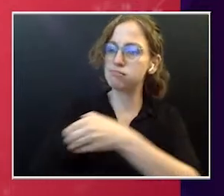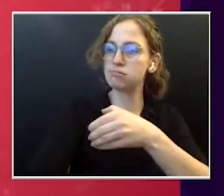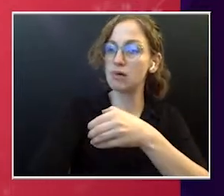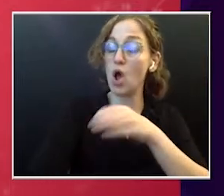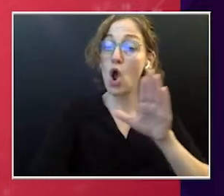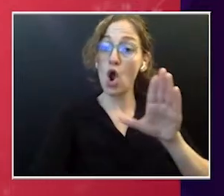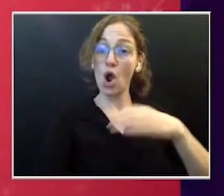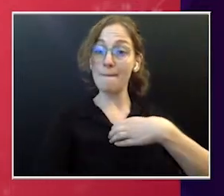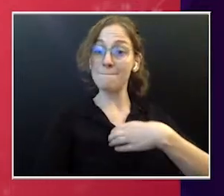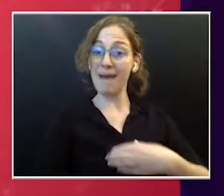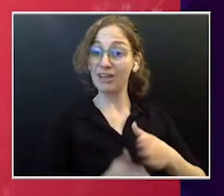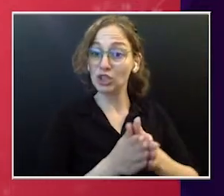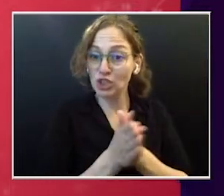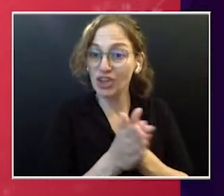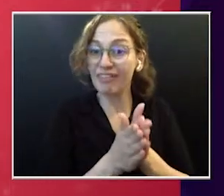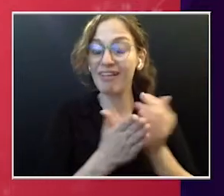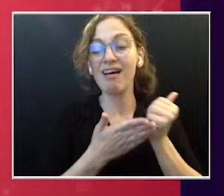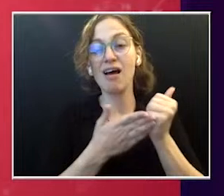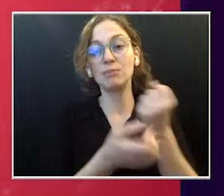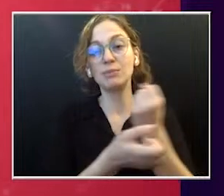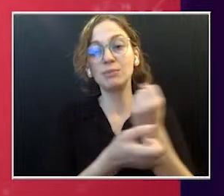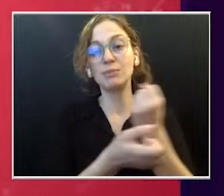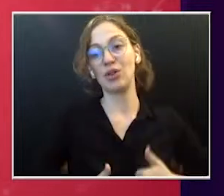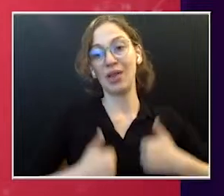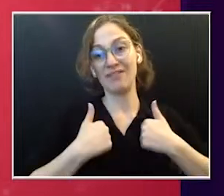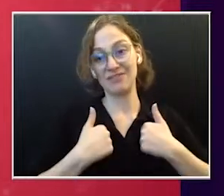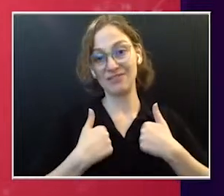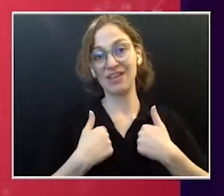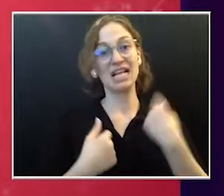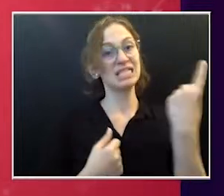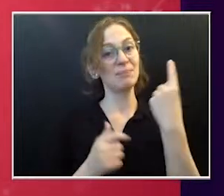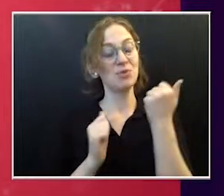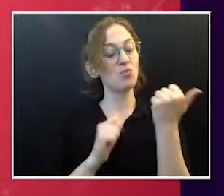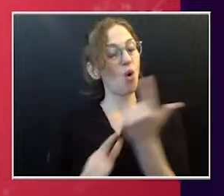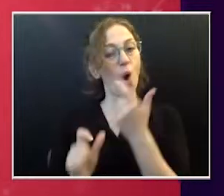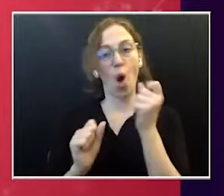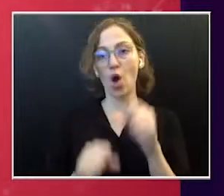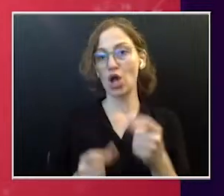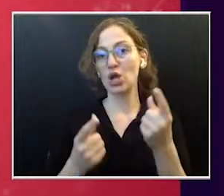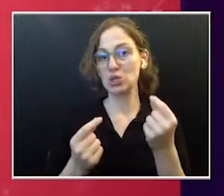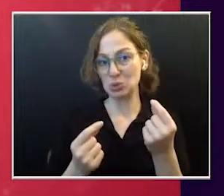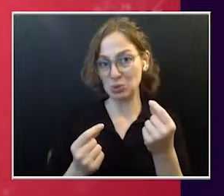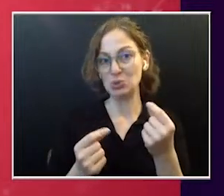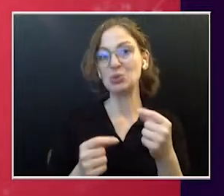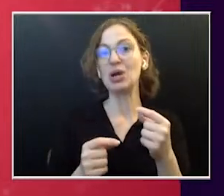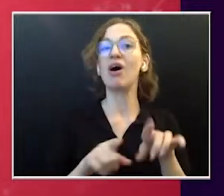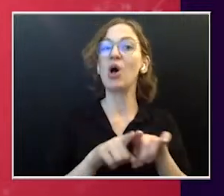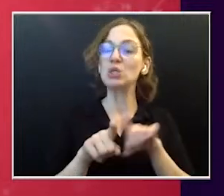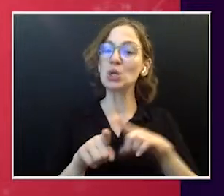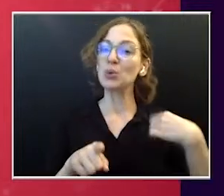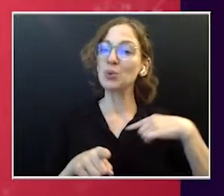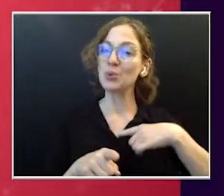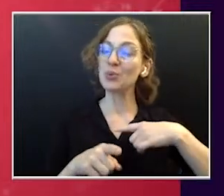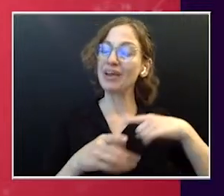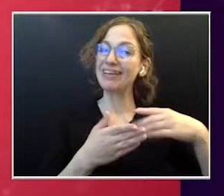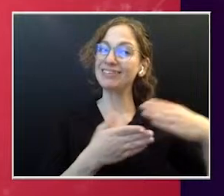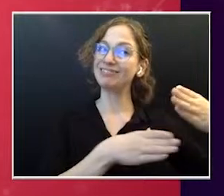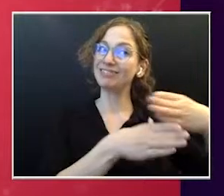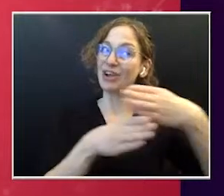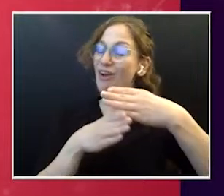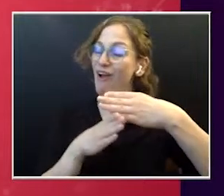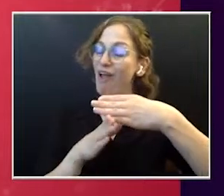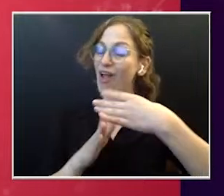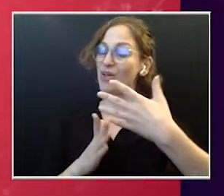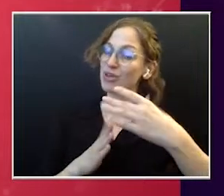something all of us can do as well. Plus, we share the guidelines that the studies back up that these things really do better your